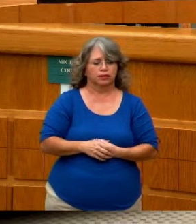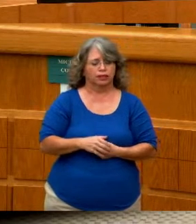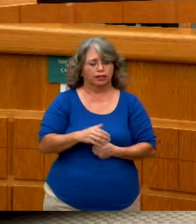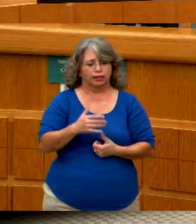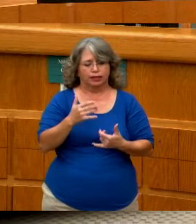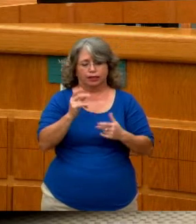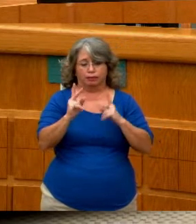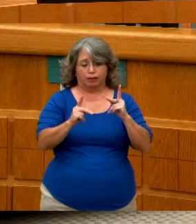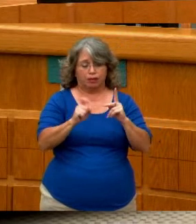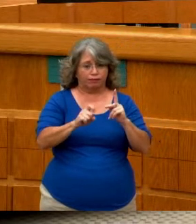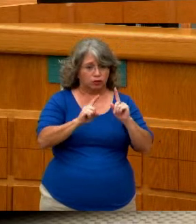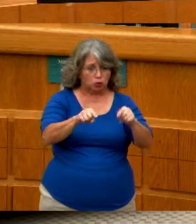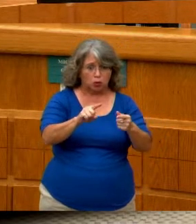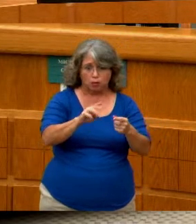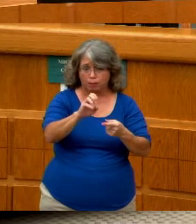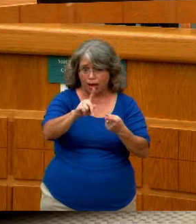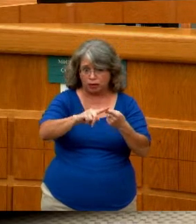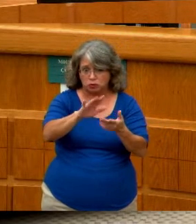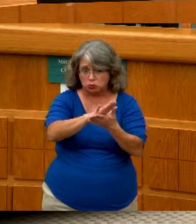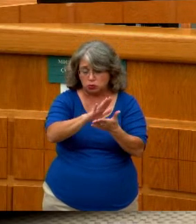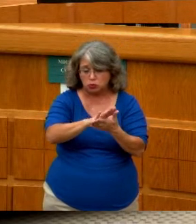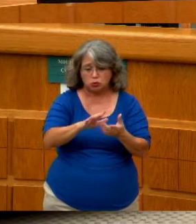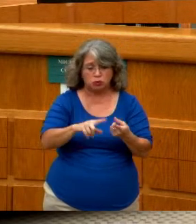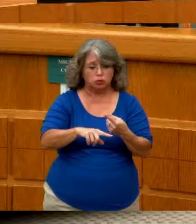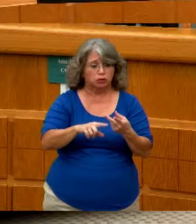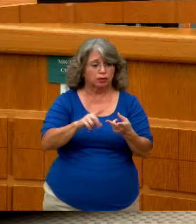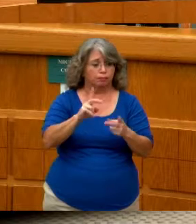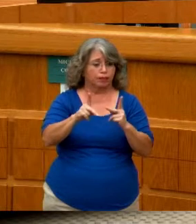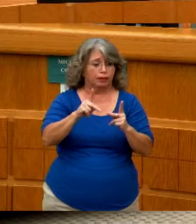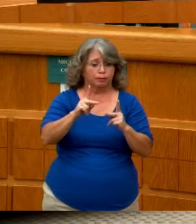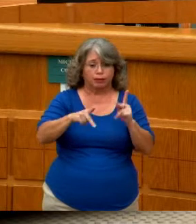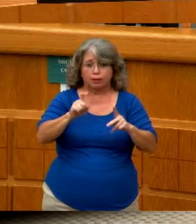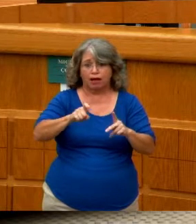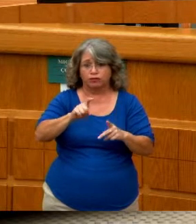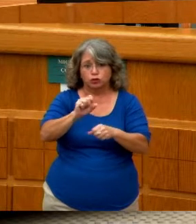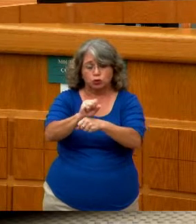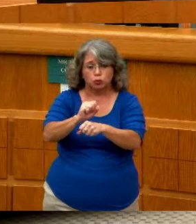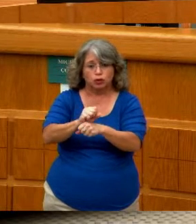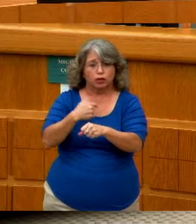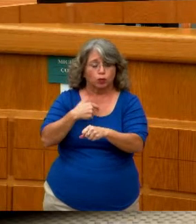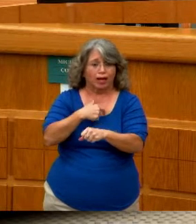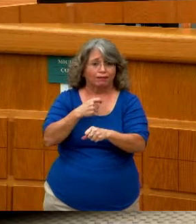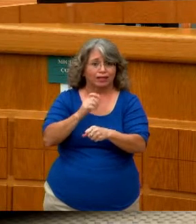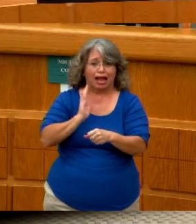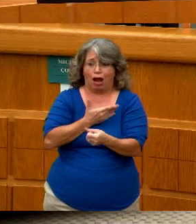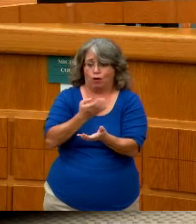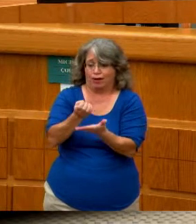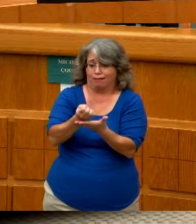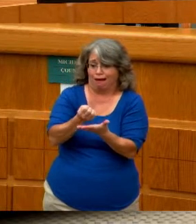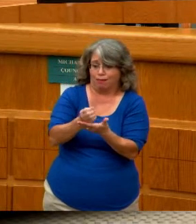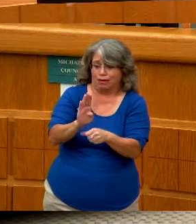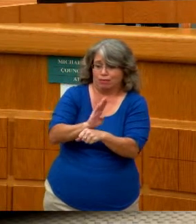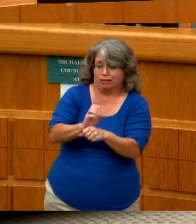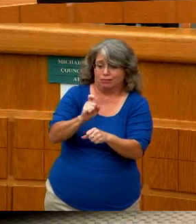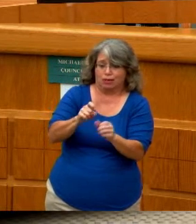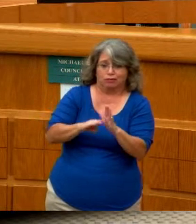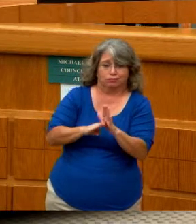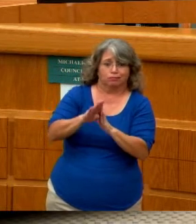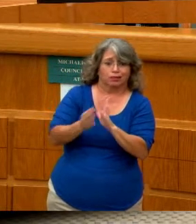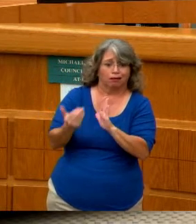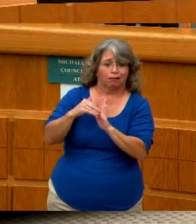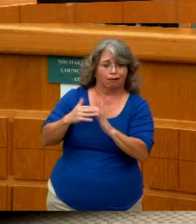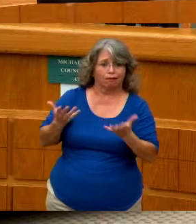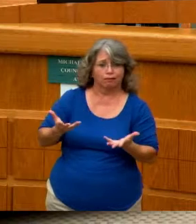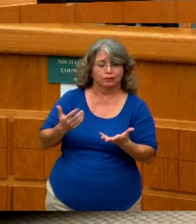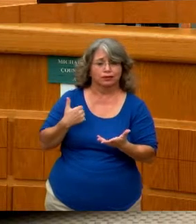hear about the work in the communities that you have to go, and we hear about resuscitating our economies. Now,